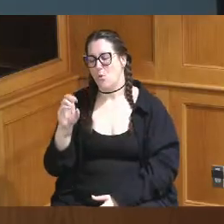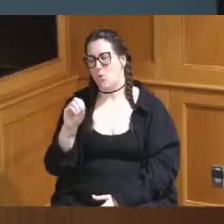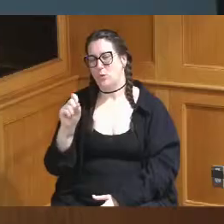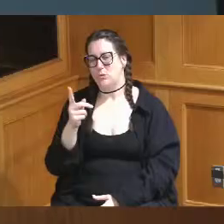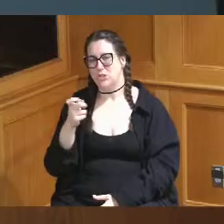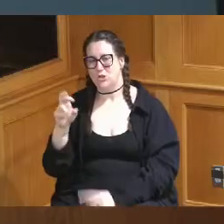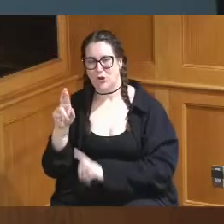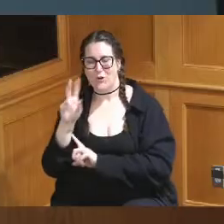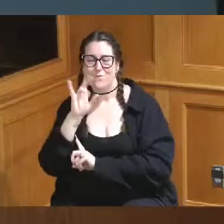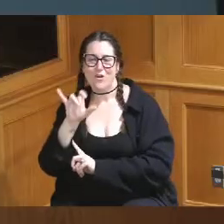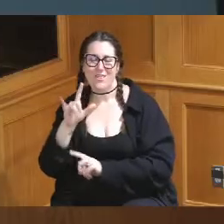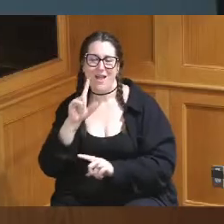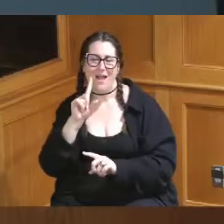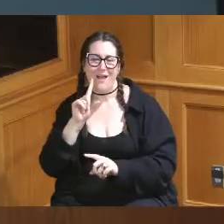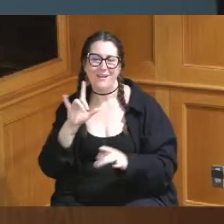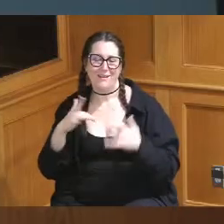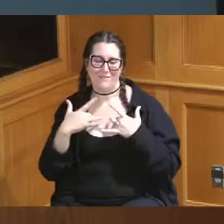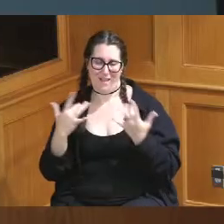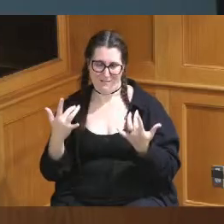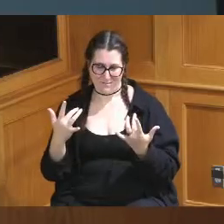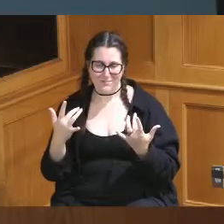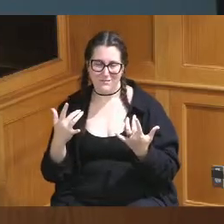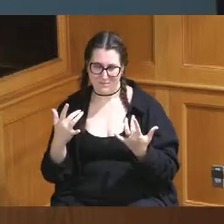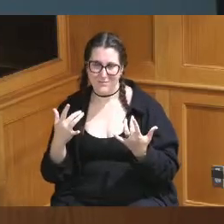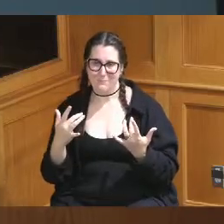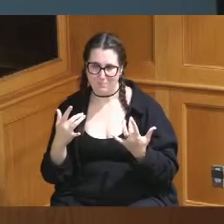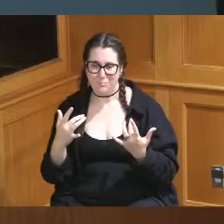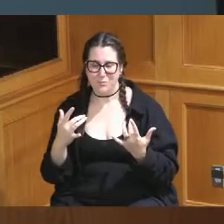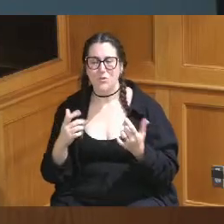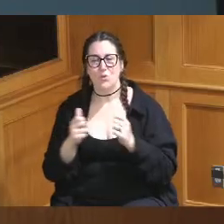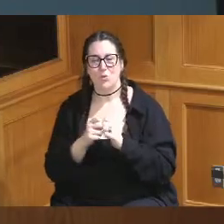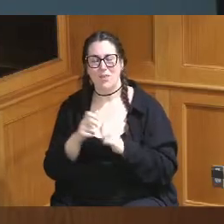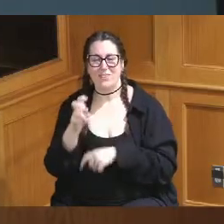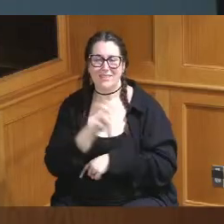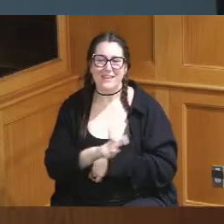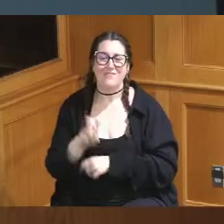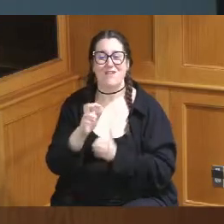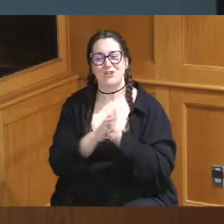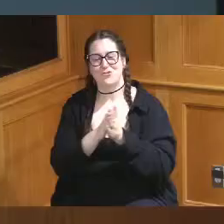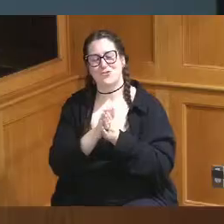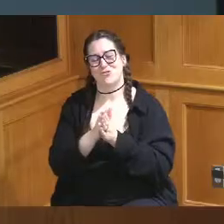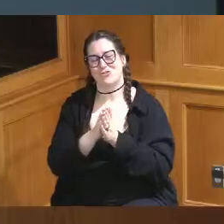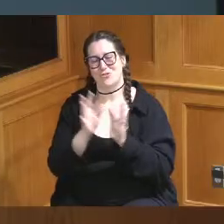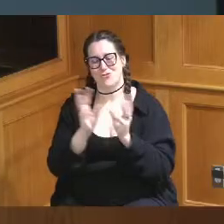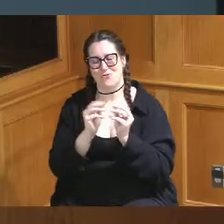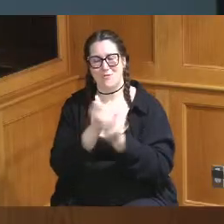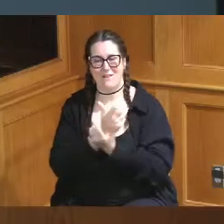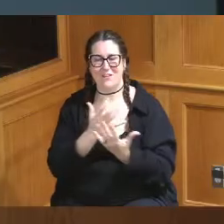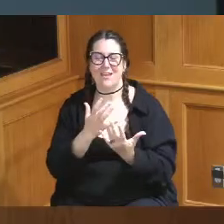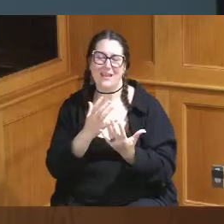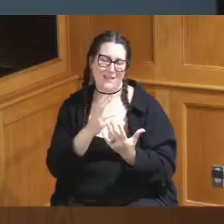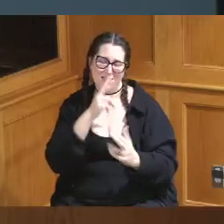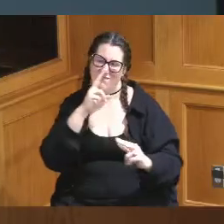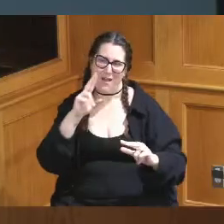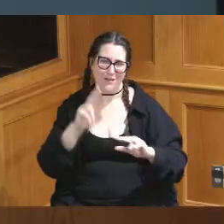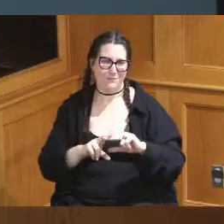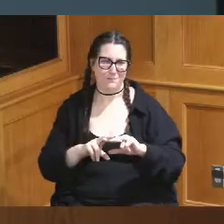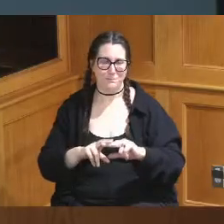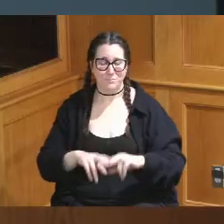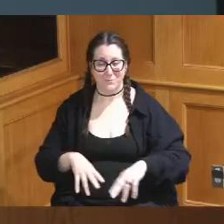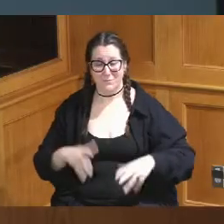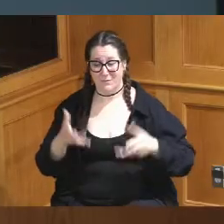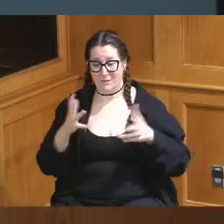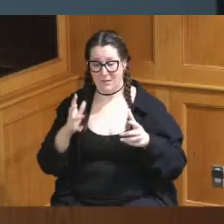continuing to put this event forward with the Adventure Crew and other organizations. It's just really a lot of fun. That is what